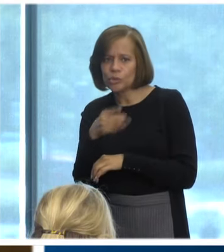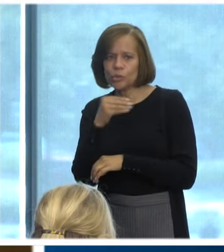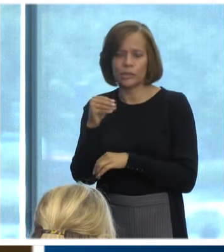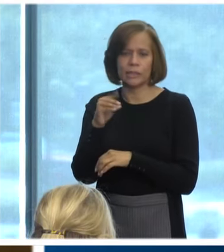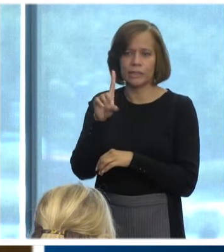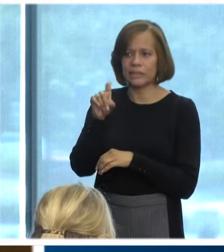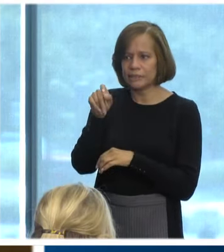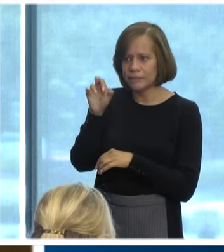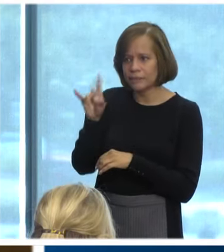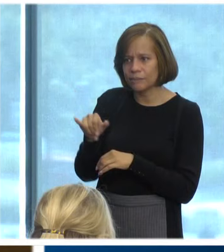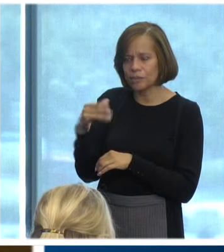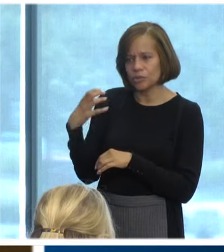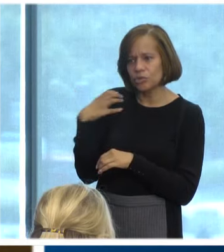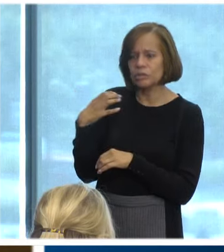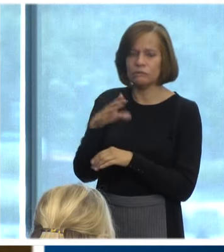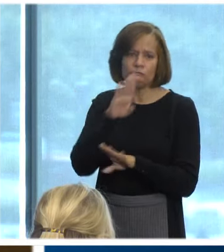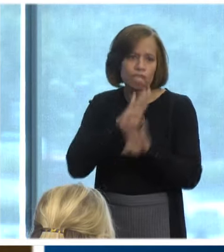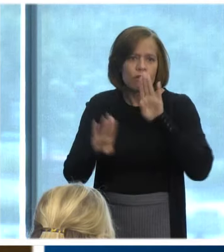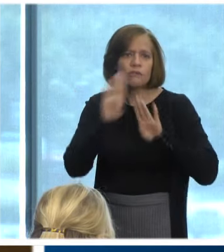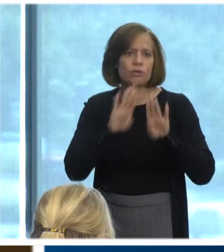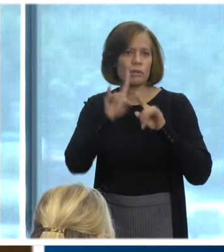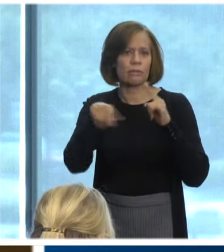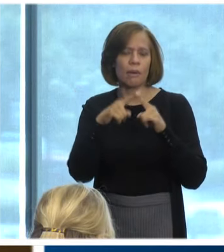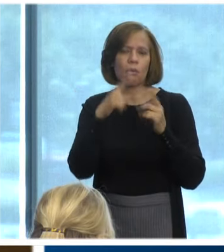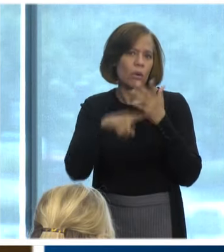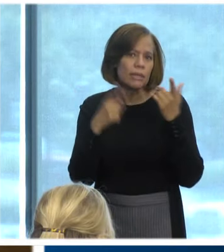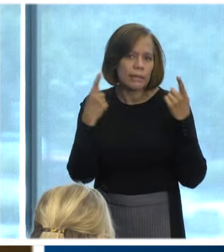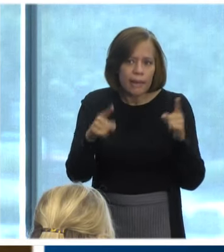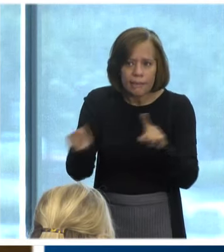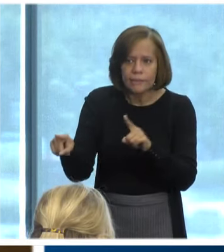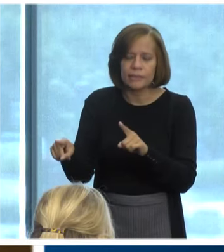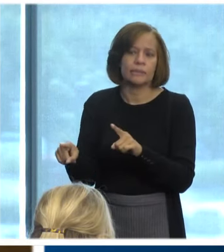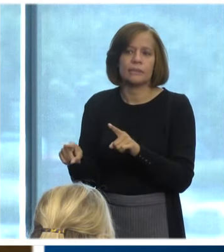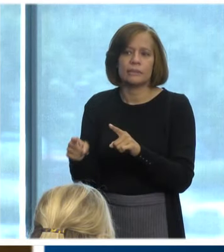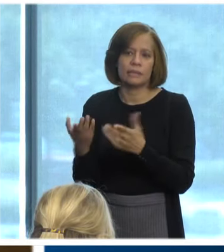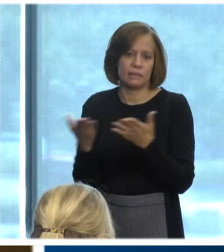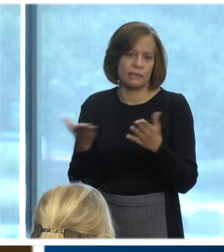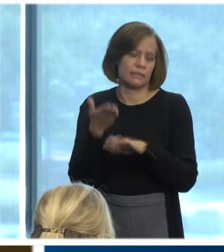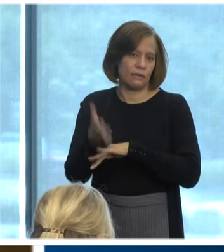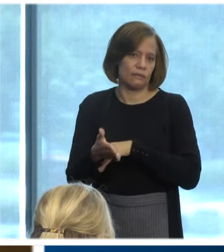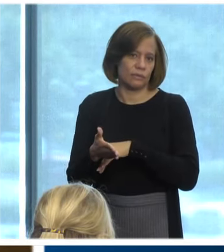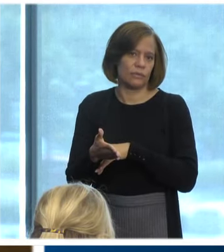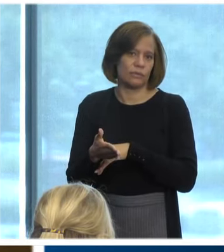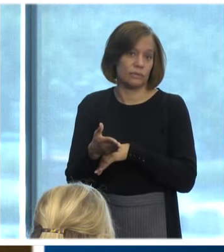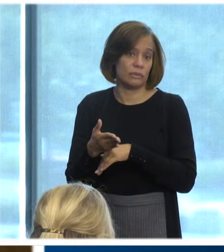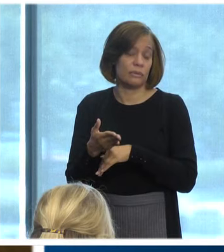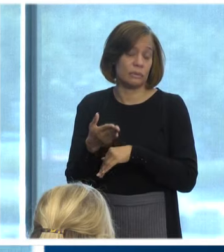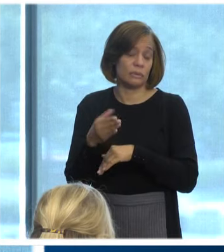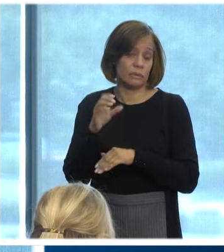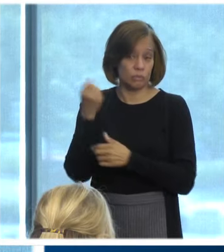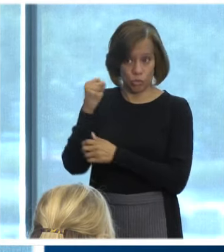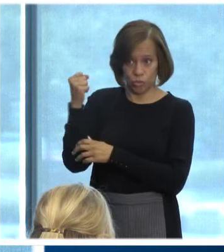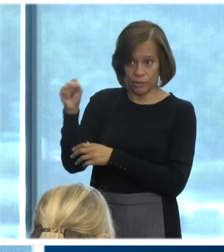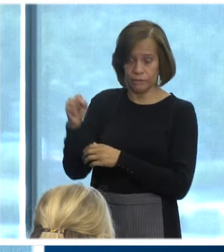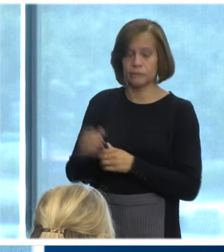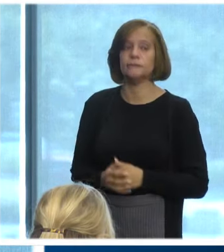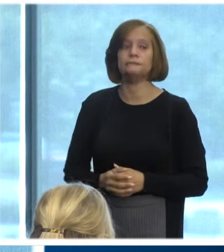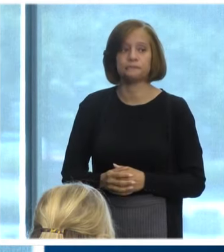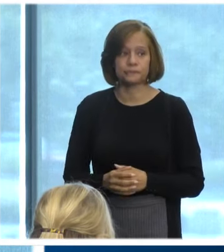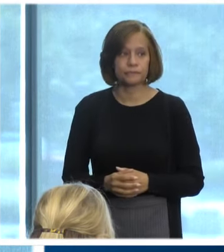chiefs expressing frustration over what was happening in the days after these protests. Well, you know,